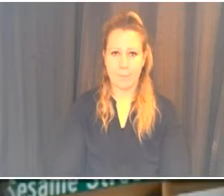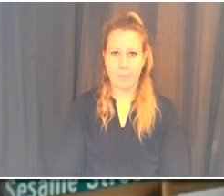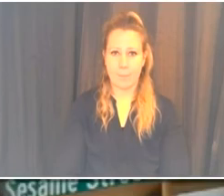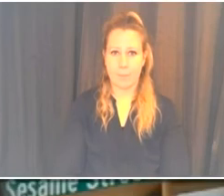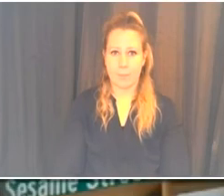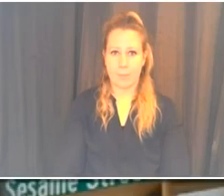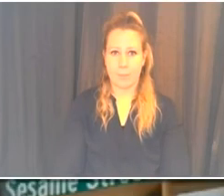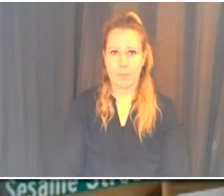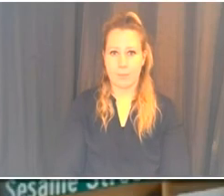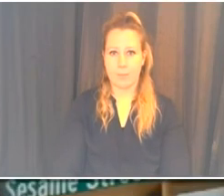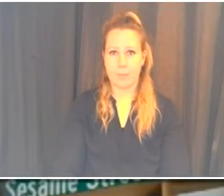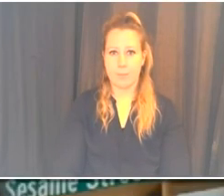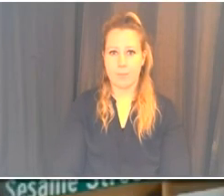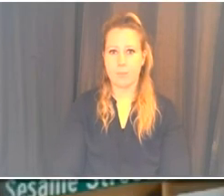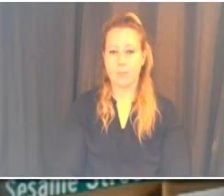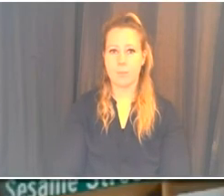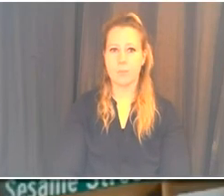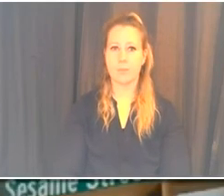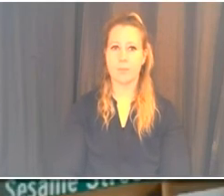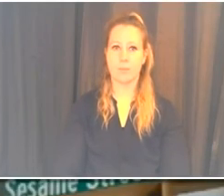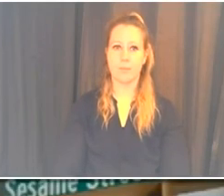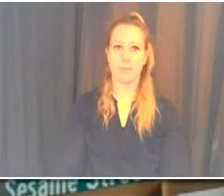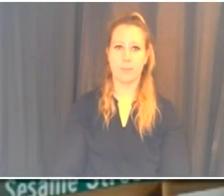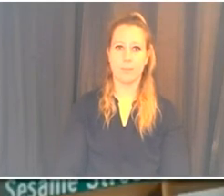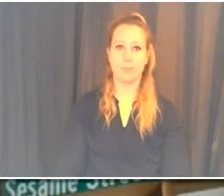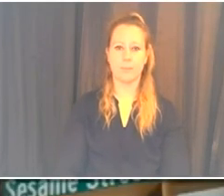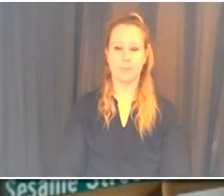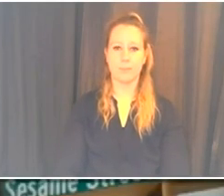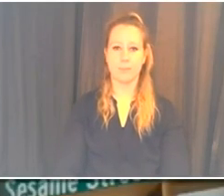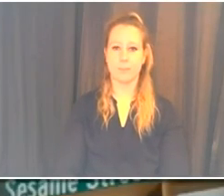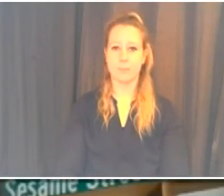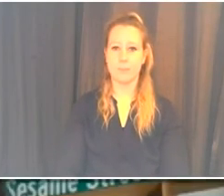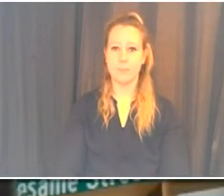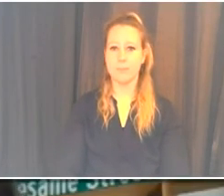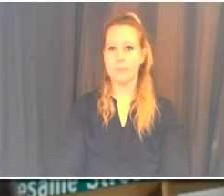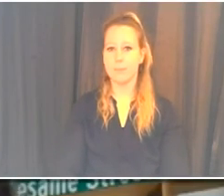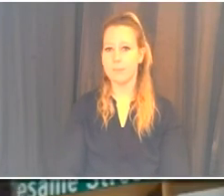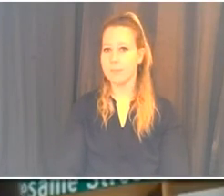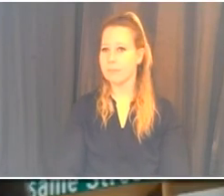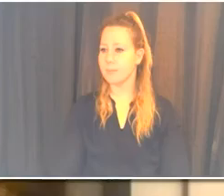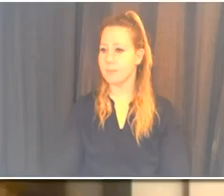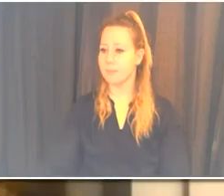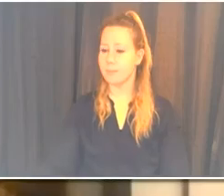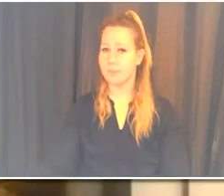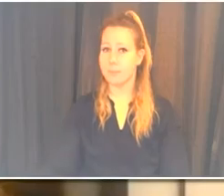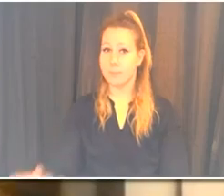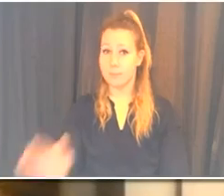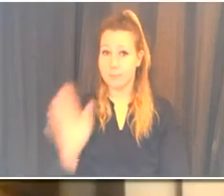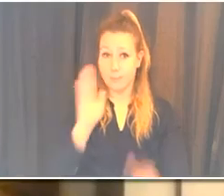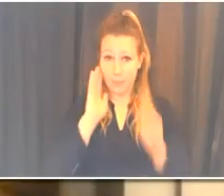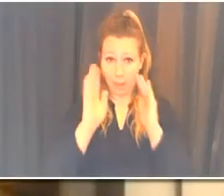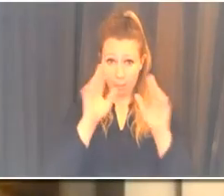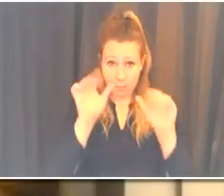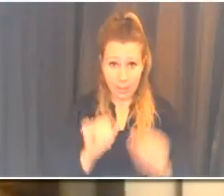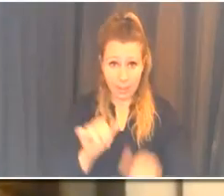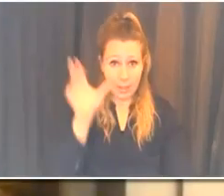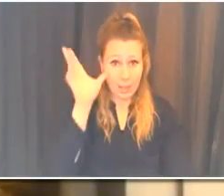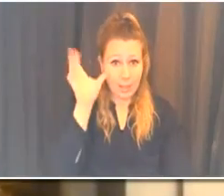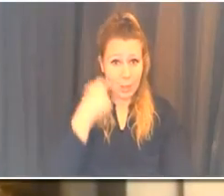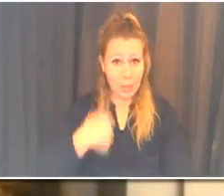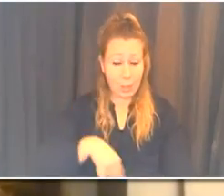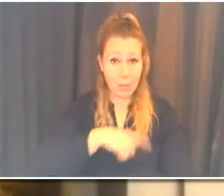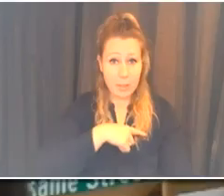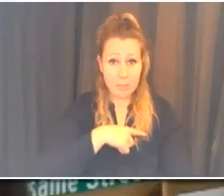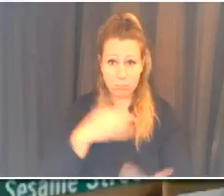testimony yeah no we're going to we're going to close